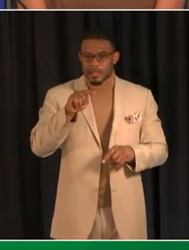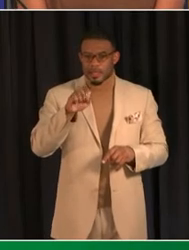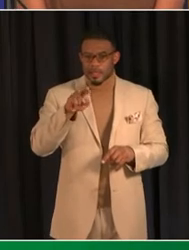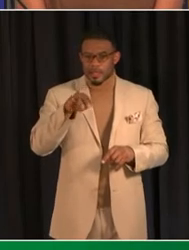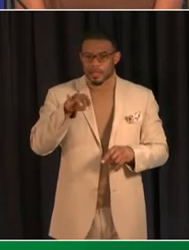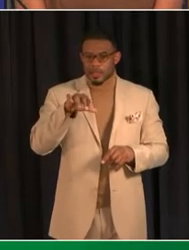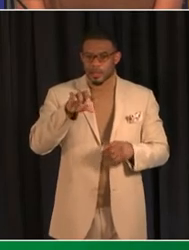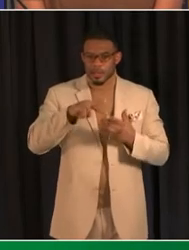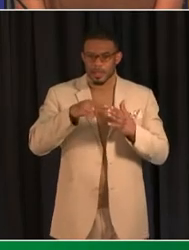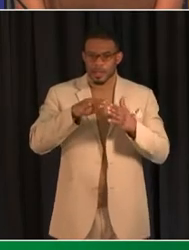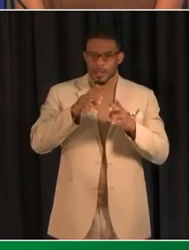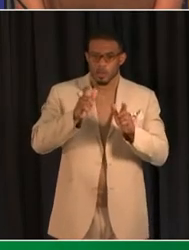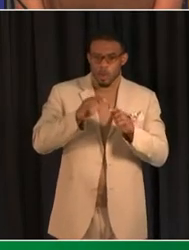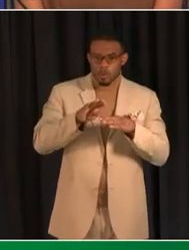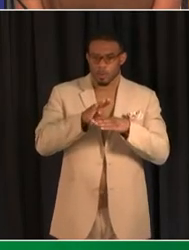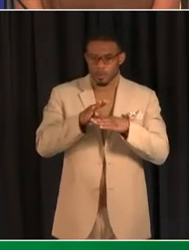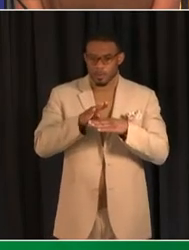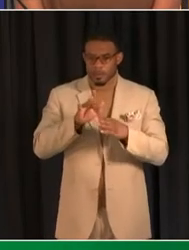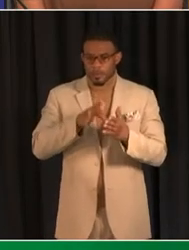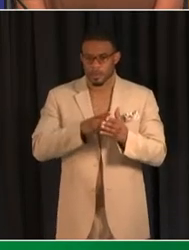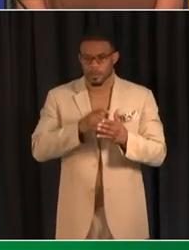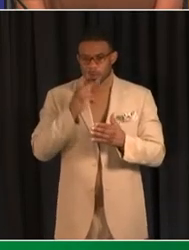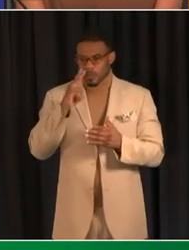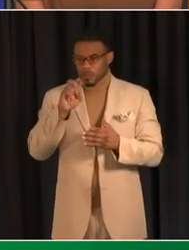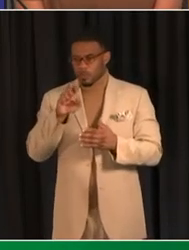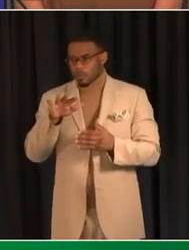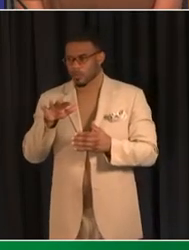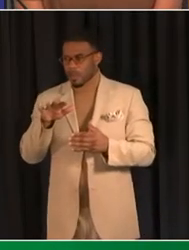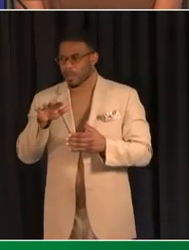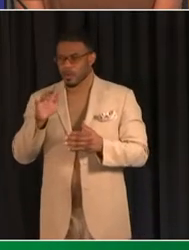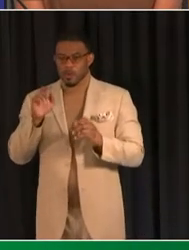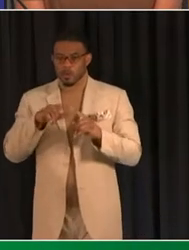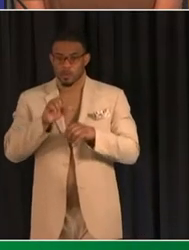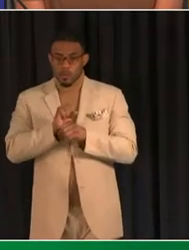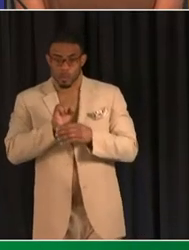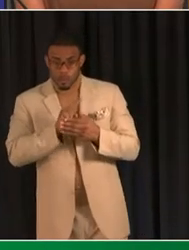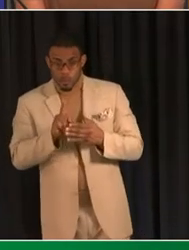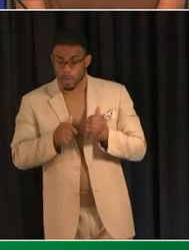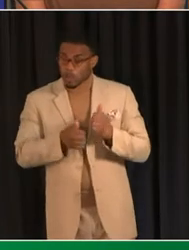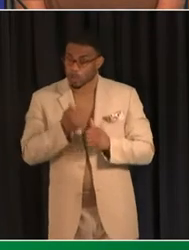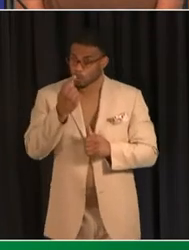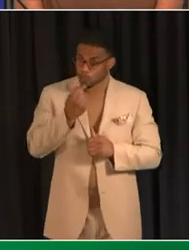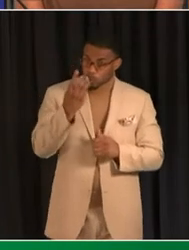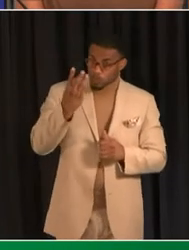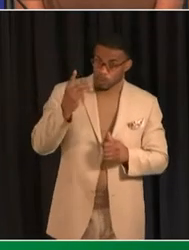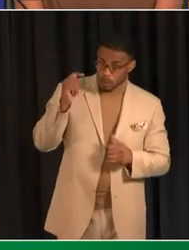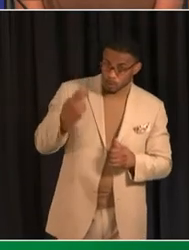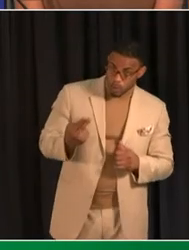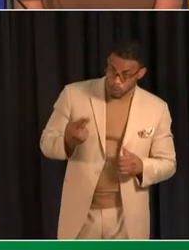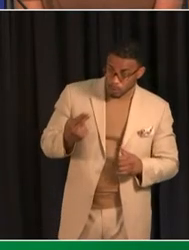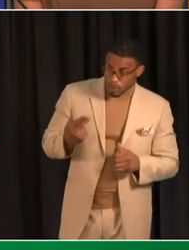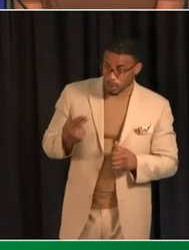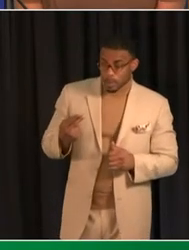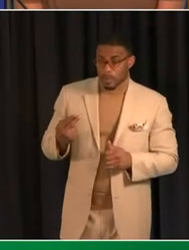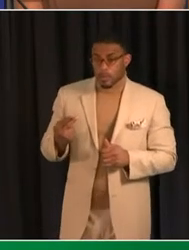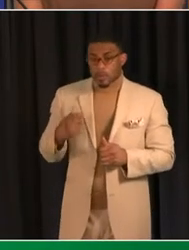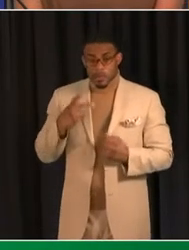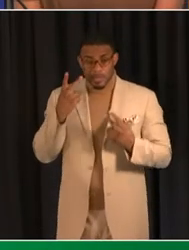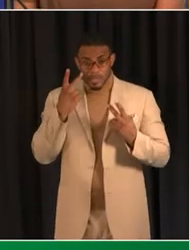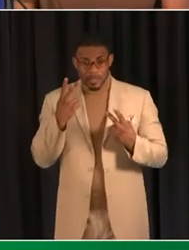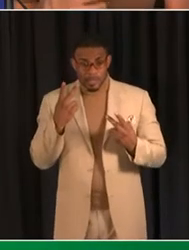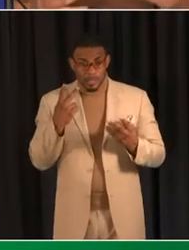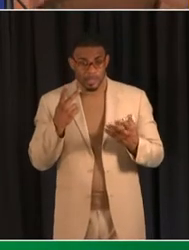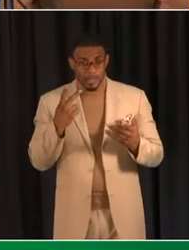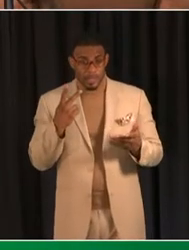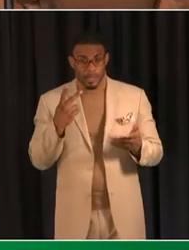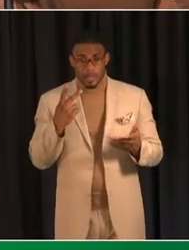small, medium-sized businesses. We're seeing that 2.5-day return to work a week, mostly Tuesdays, Wednesdays, and Thursdays. And